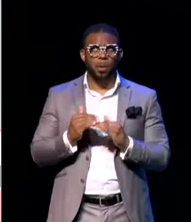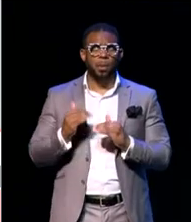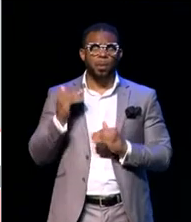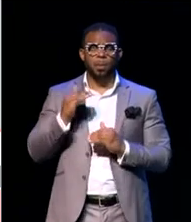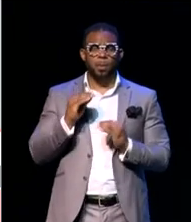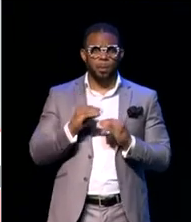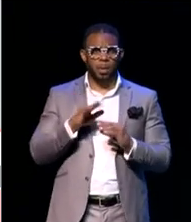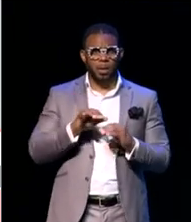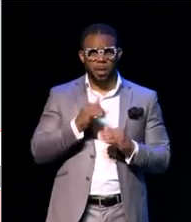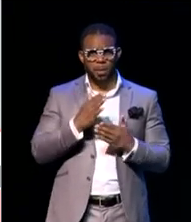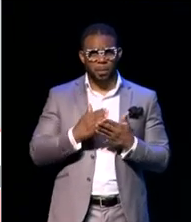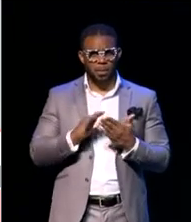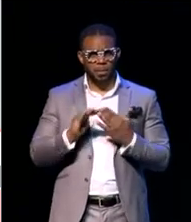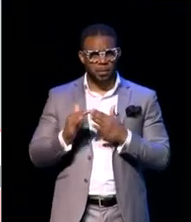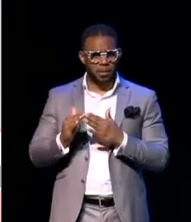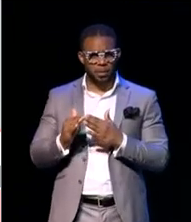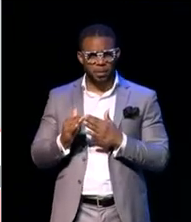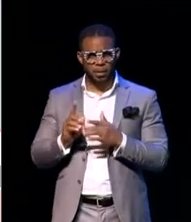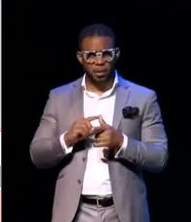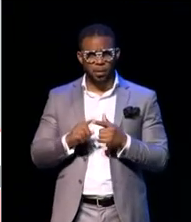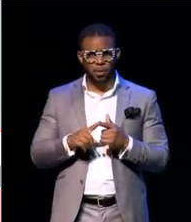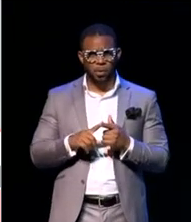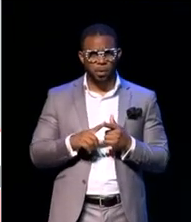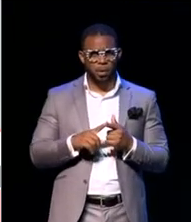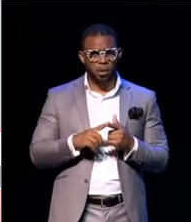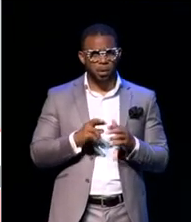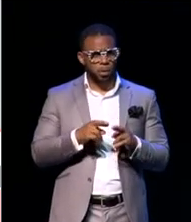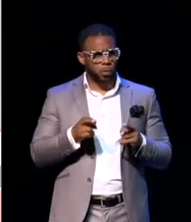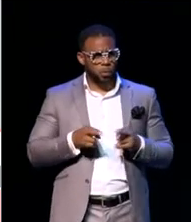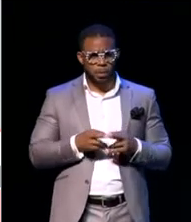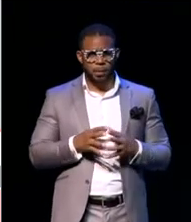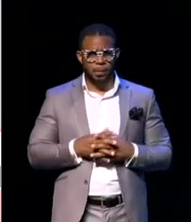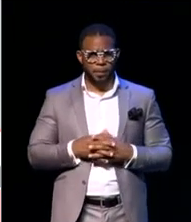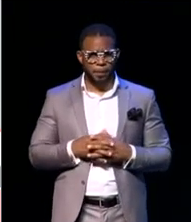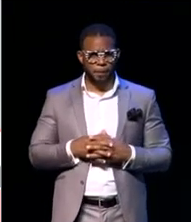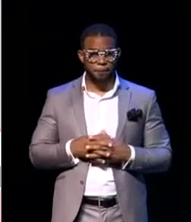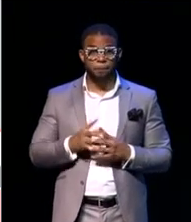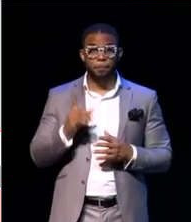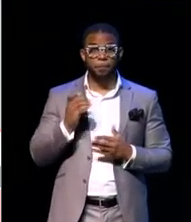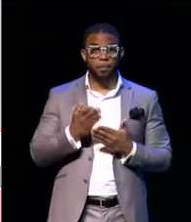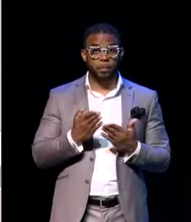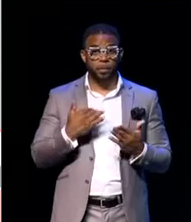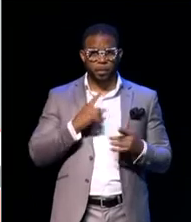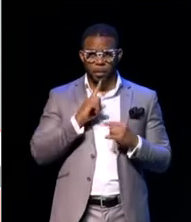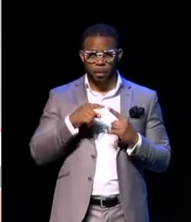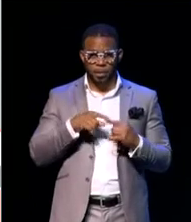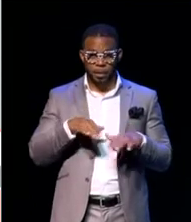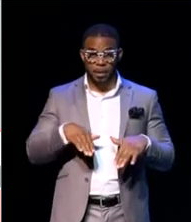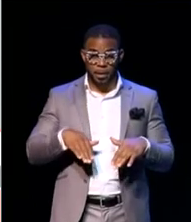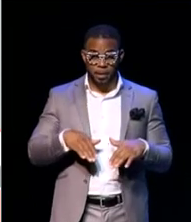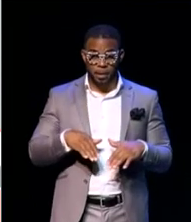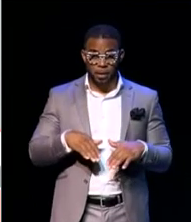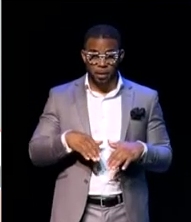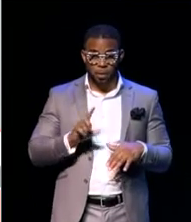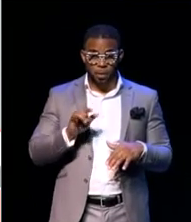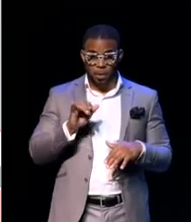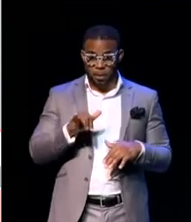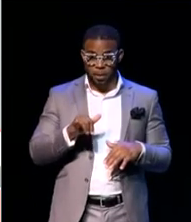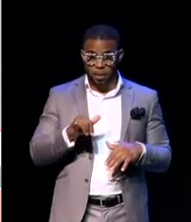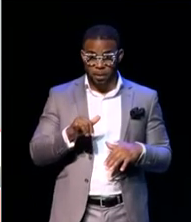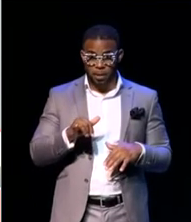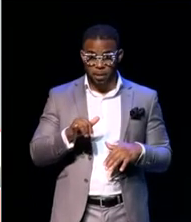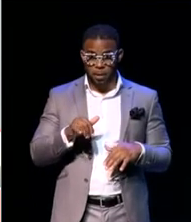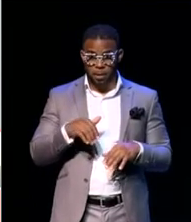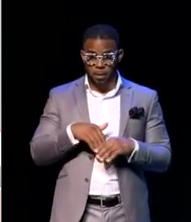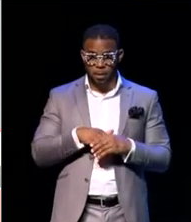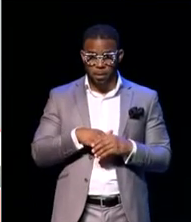more than other parts of the city or the region. One of the things we haven't talked about yet, where that has